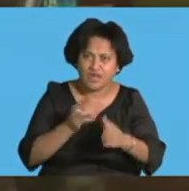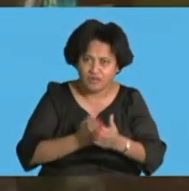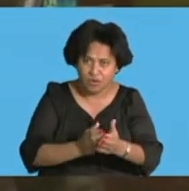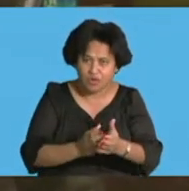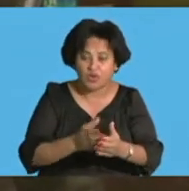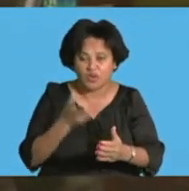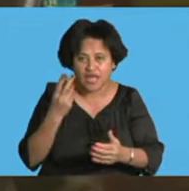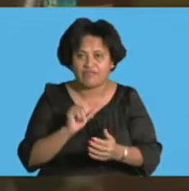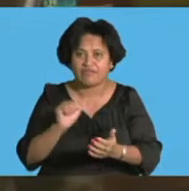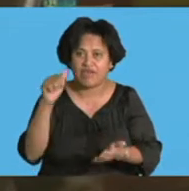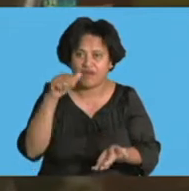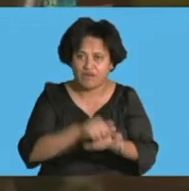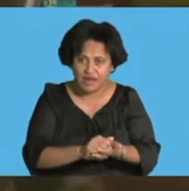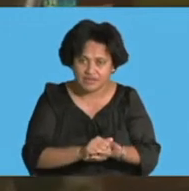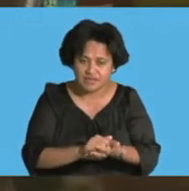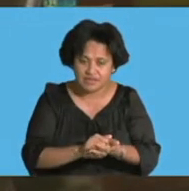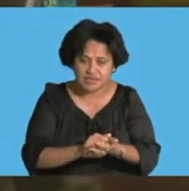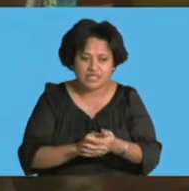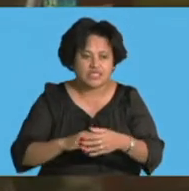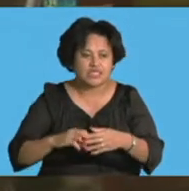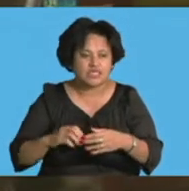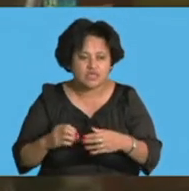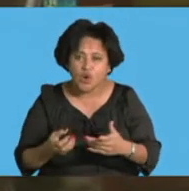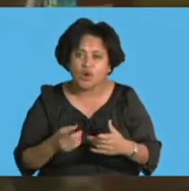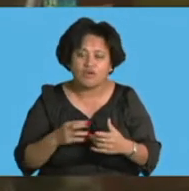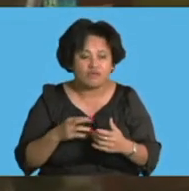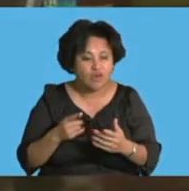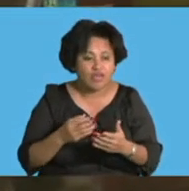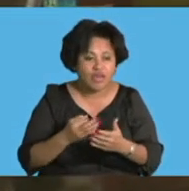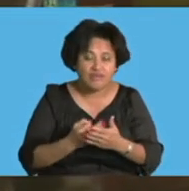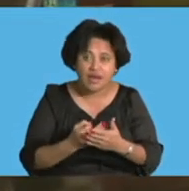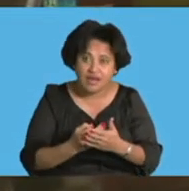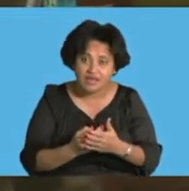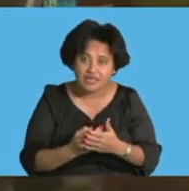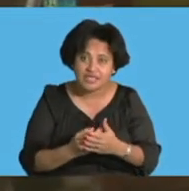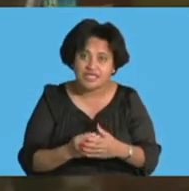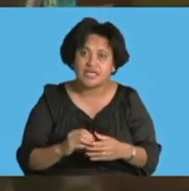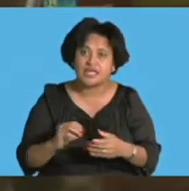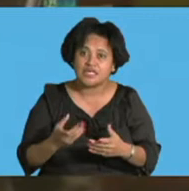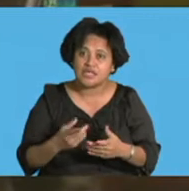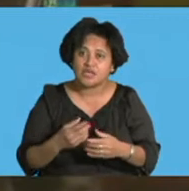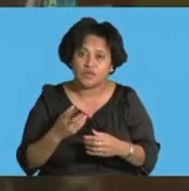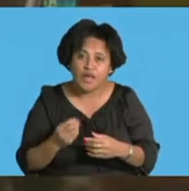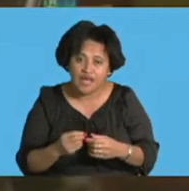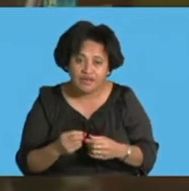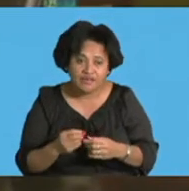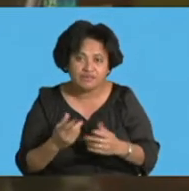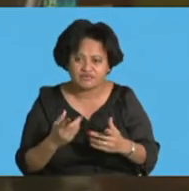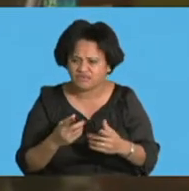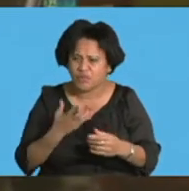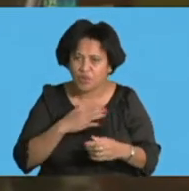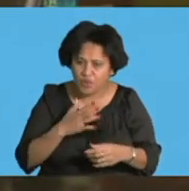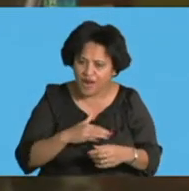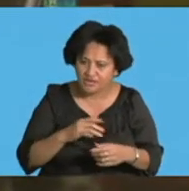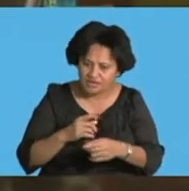passenger travel, scheduling and fares, thereby providing newfound customer confidence in